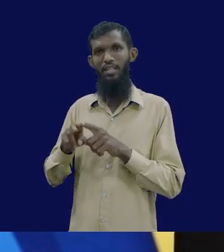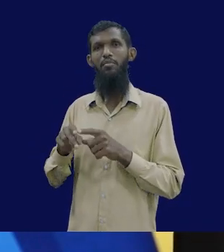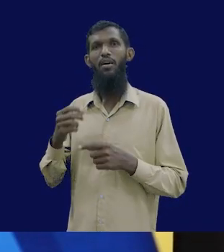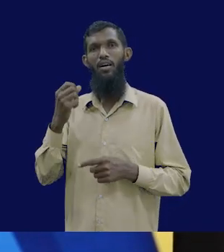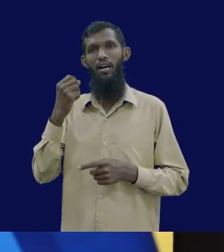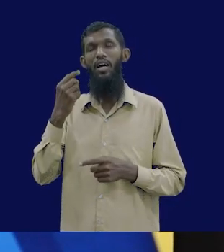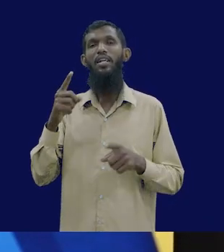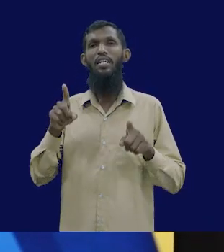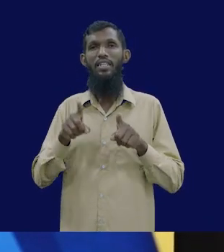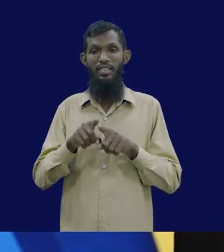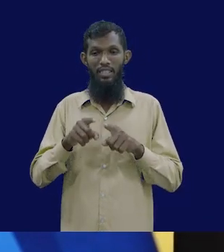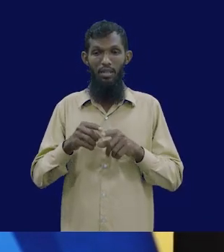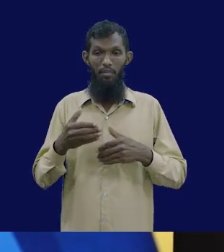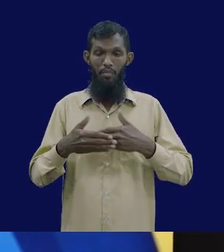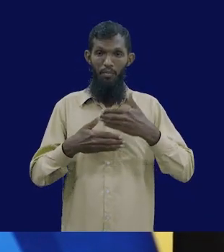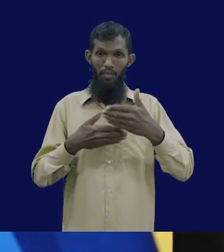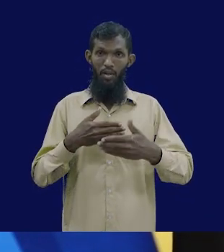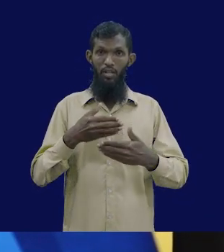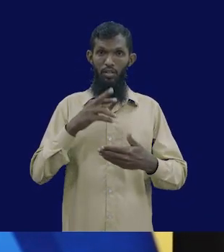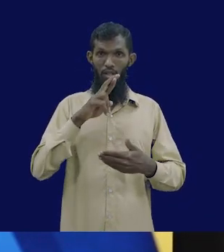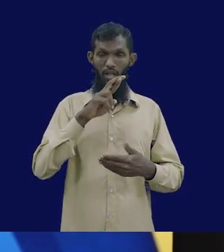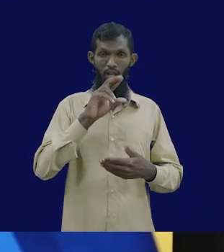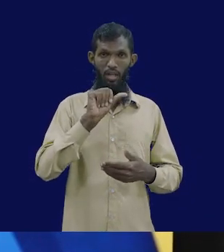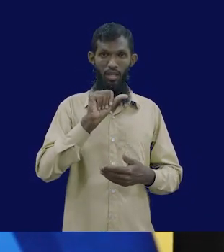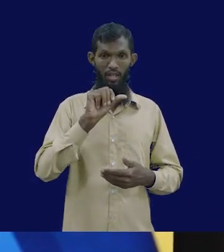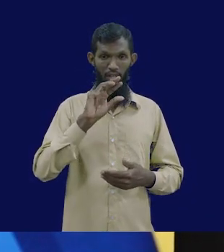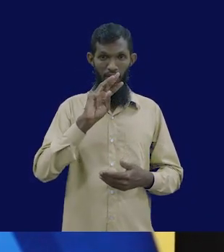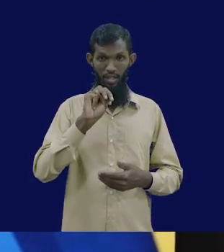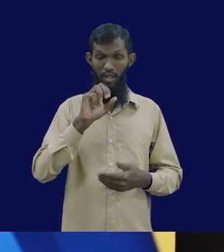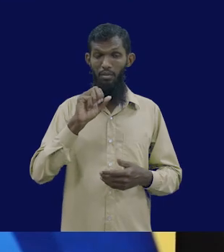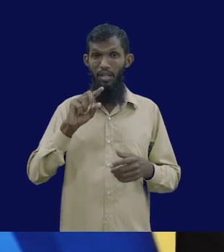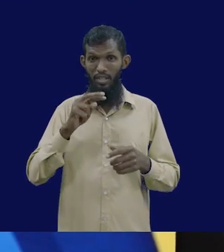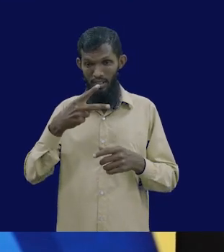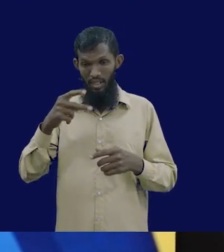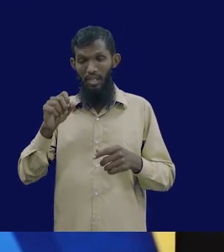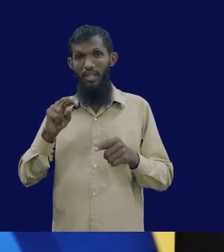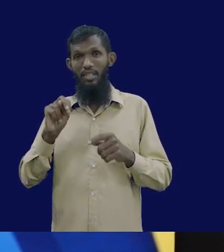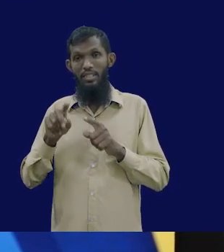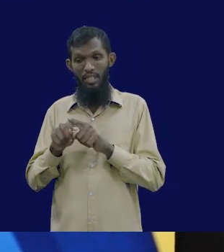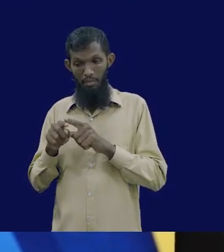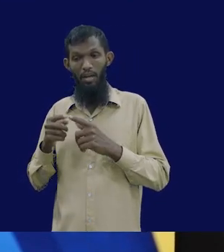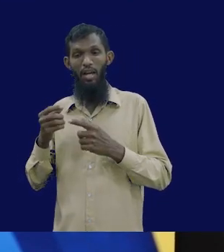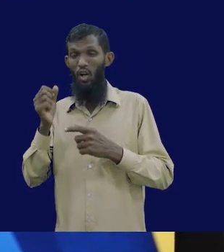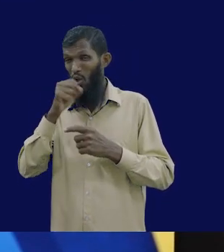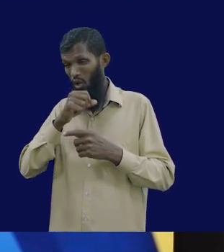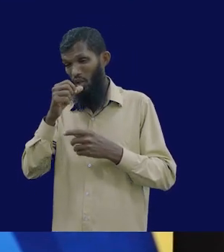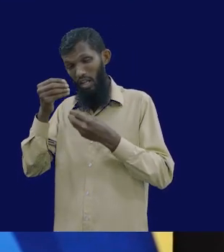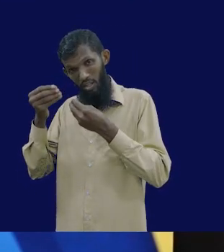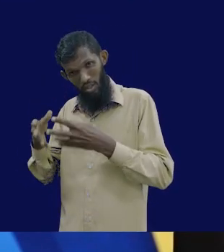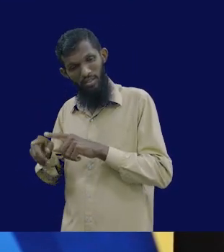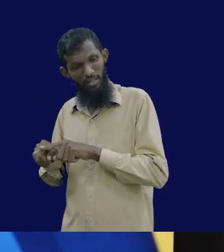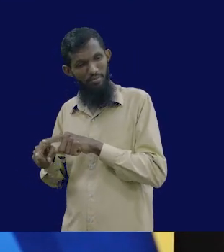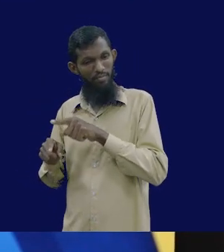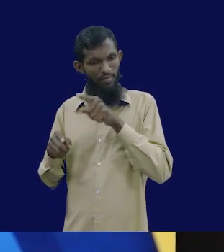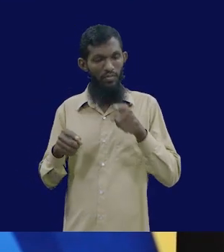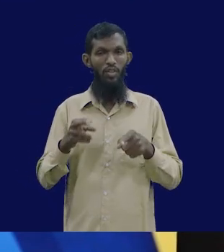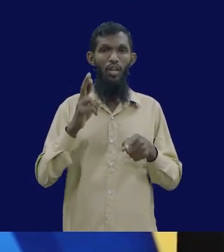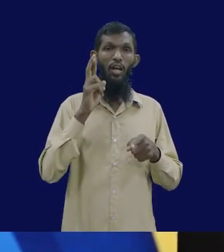missed from the month of Ramadan in the month of Sha'ban, meaning just a month